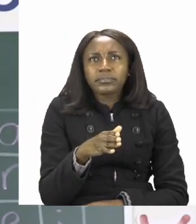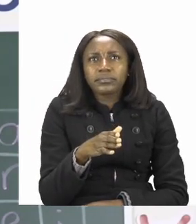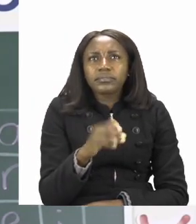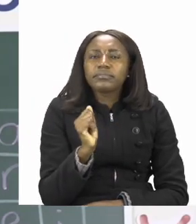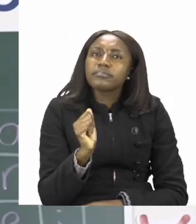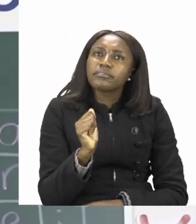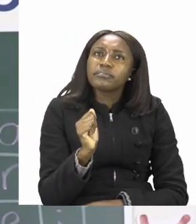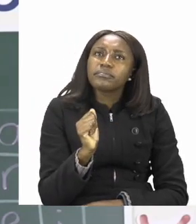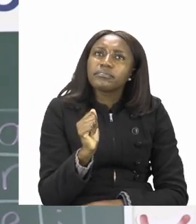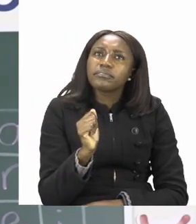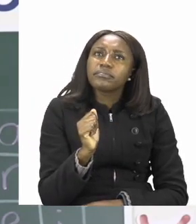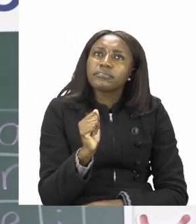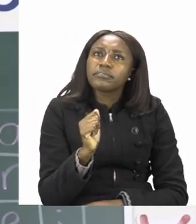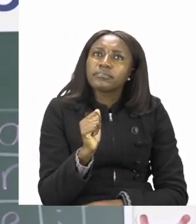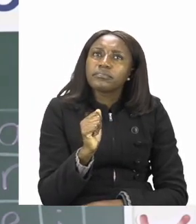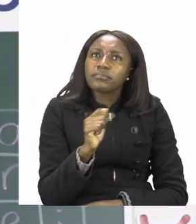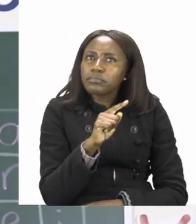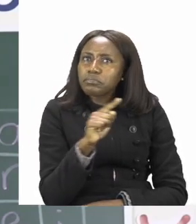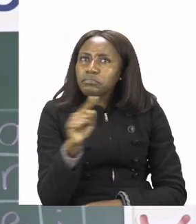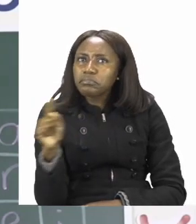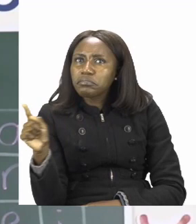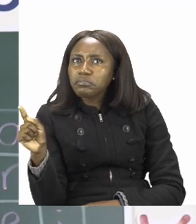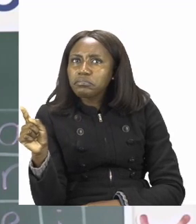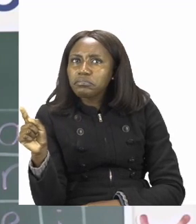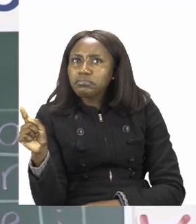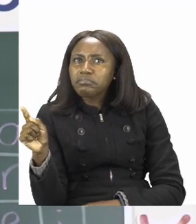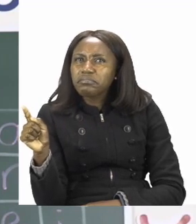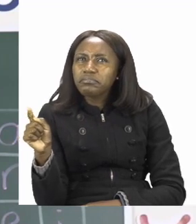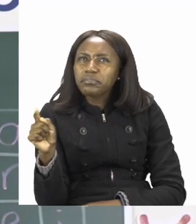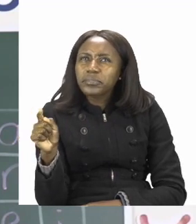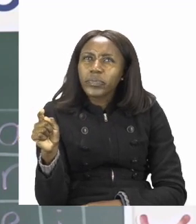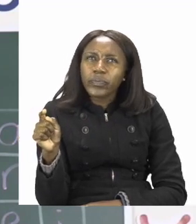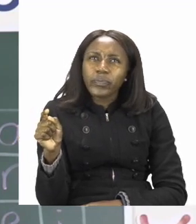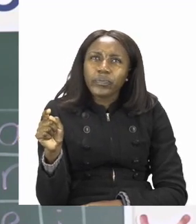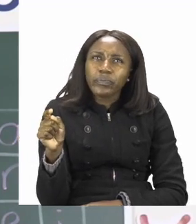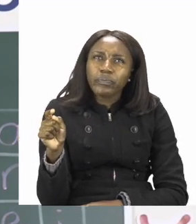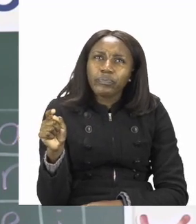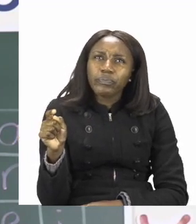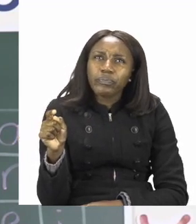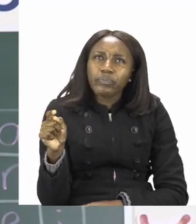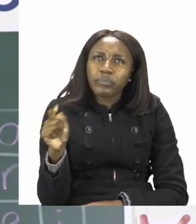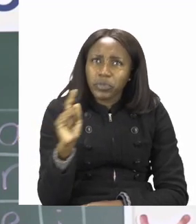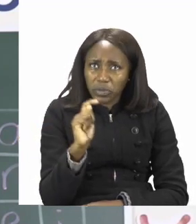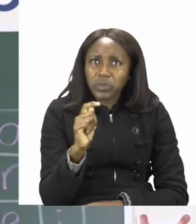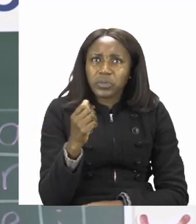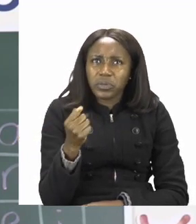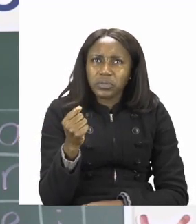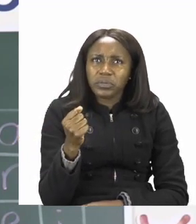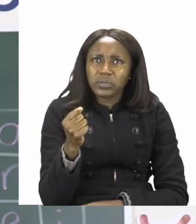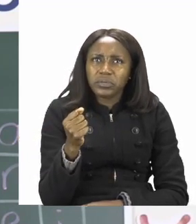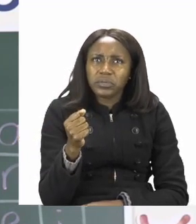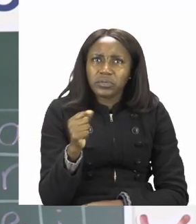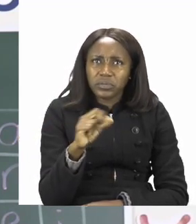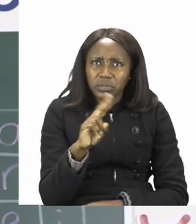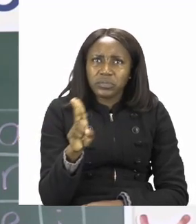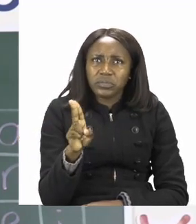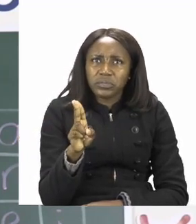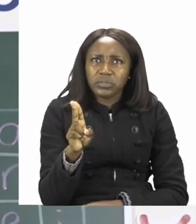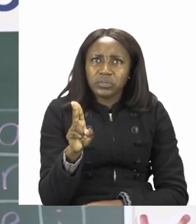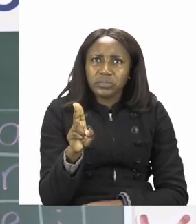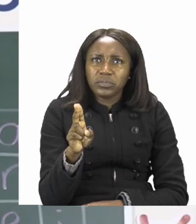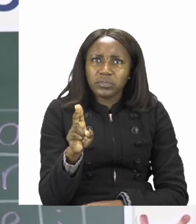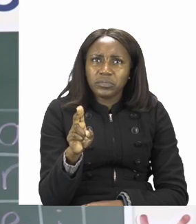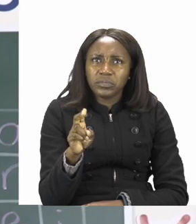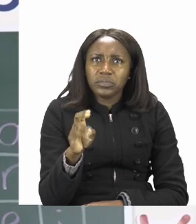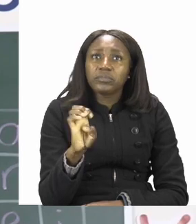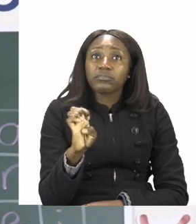going down, we can do across. There is a T here, and an H,